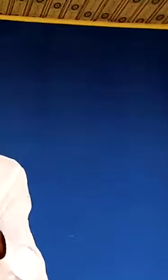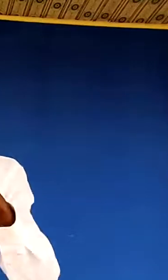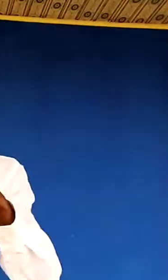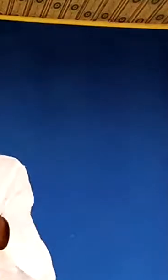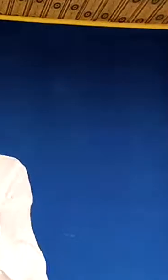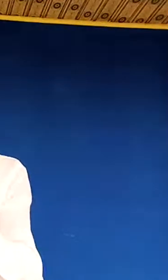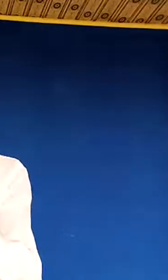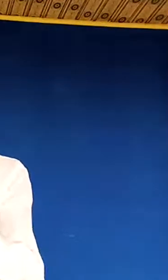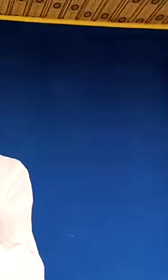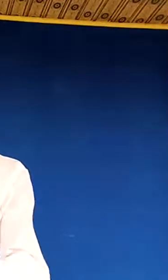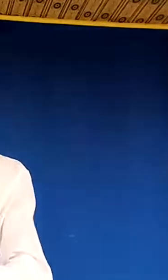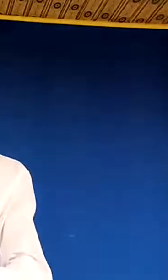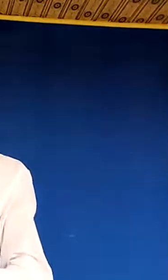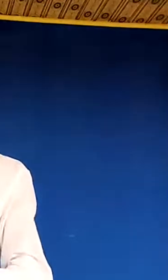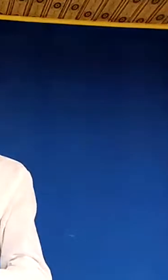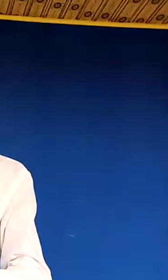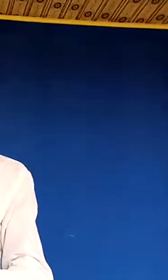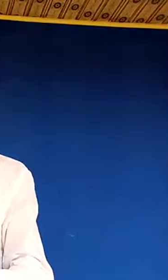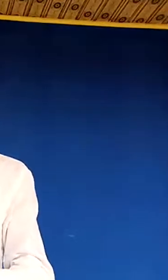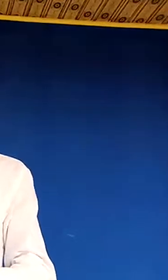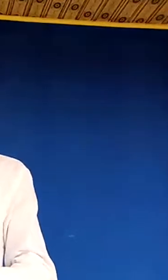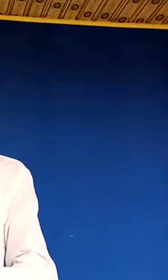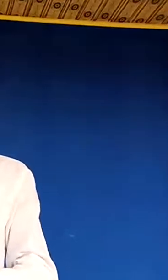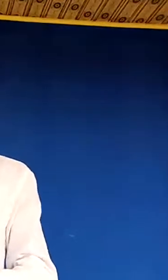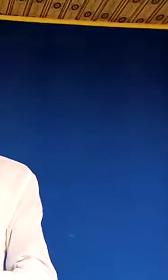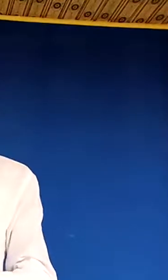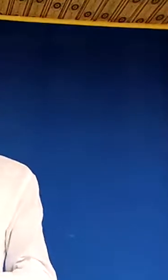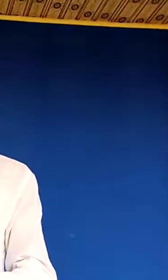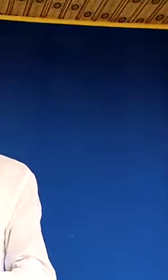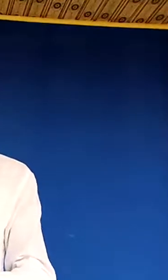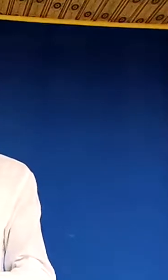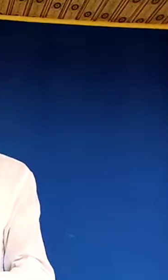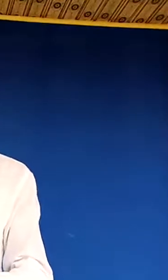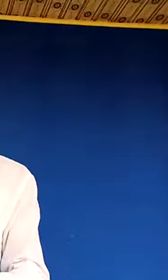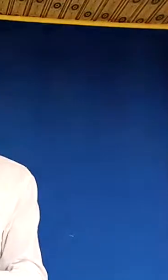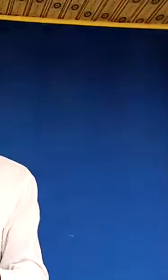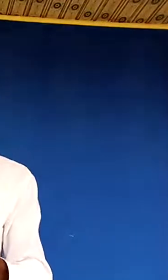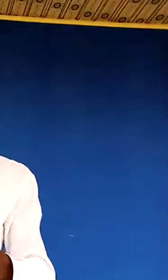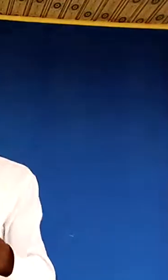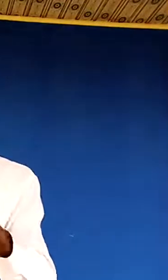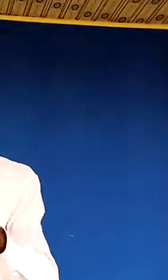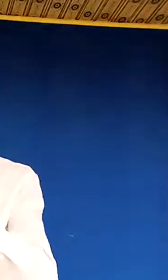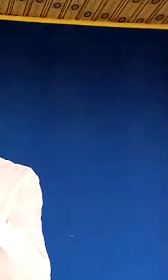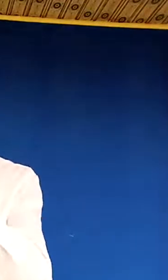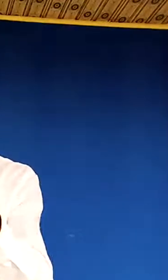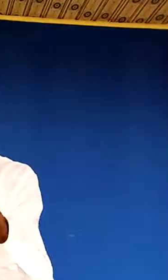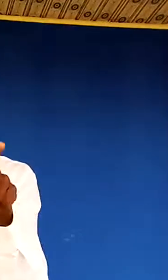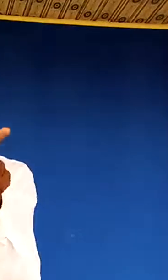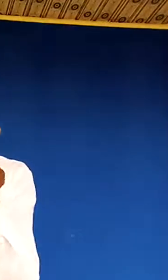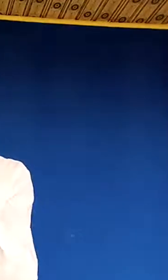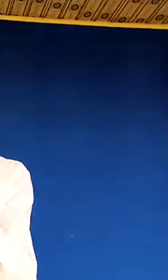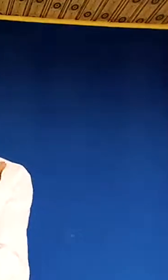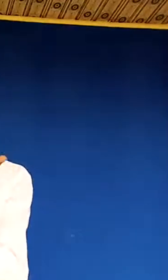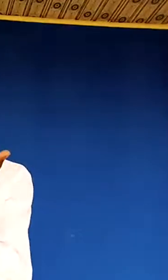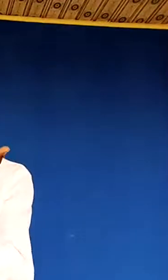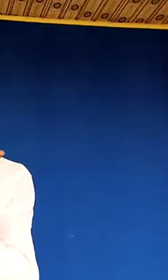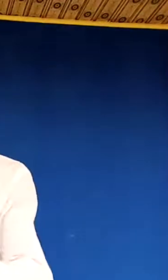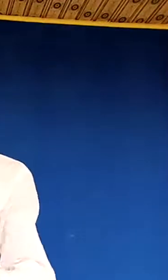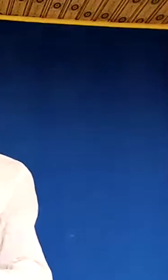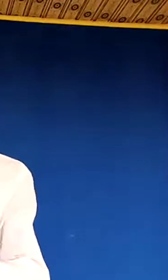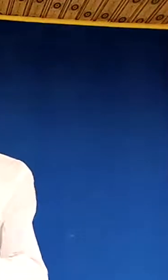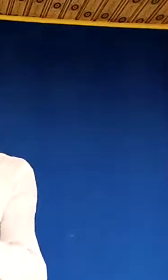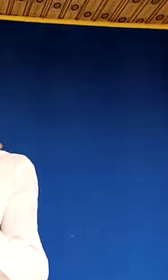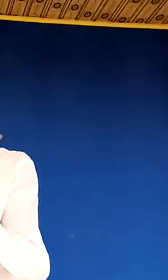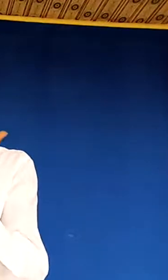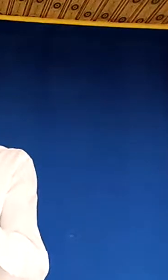popularly known as Dr. J. She might even introduce herself as Dr. J when you meet her. I think they've called her Dr. J so much that she forgets sometimes